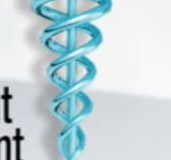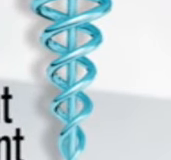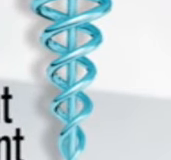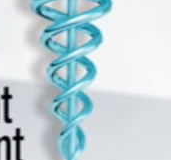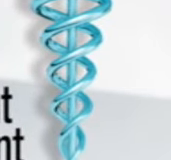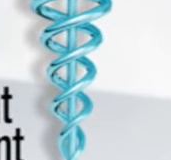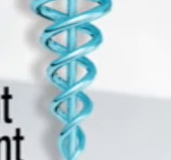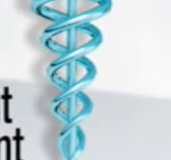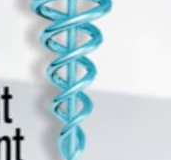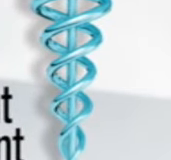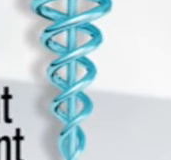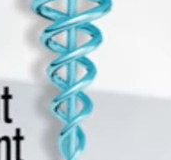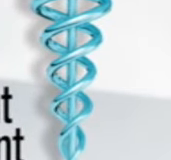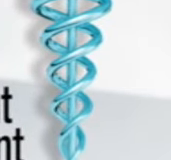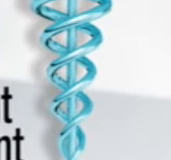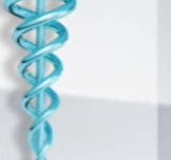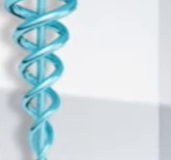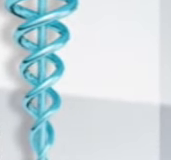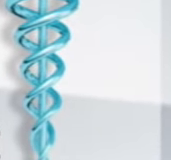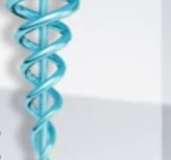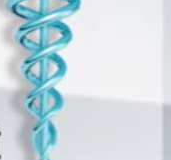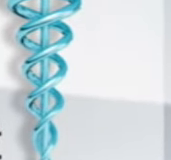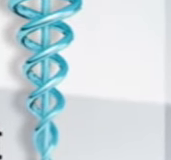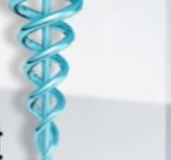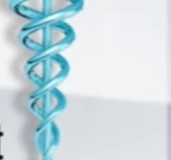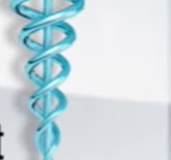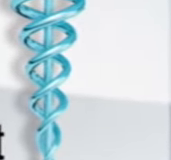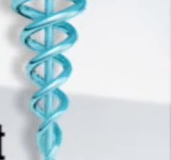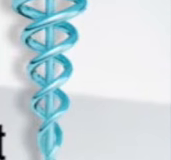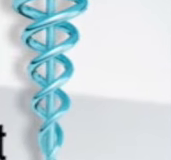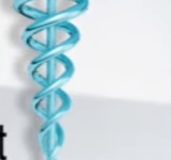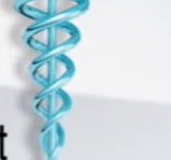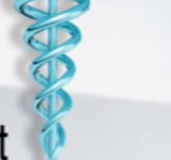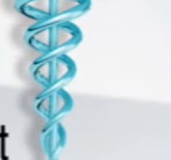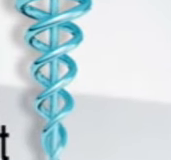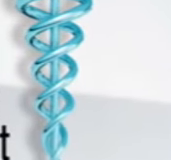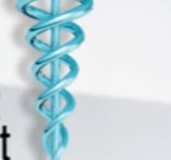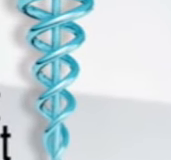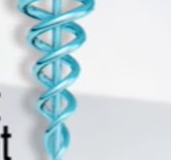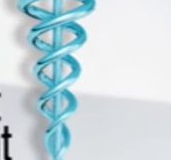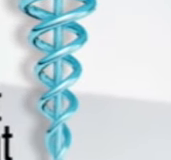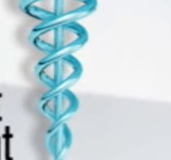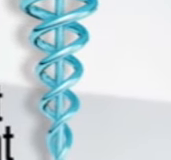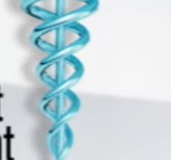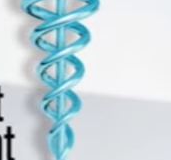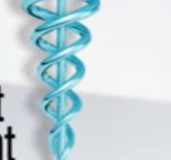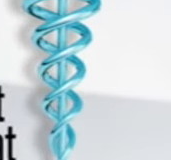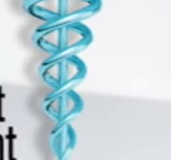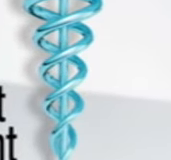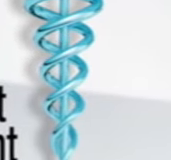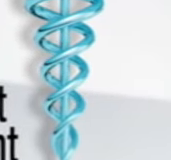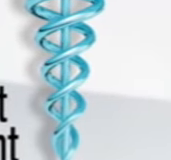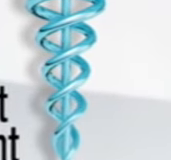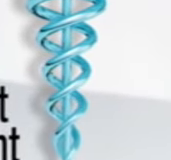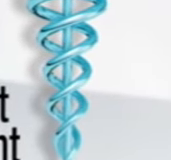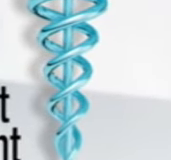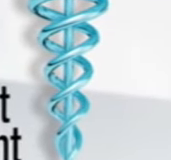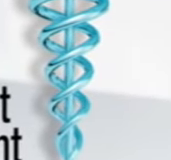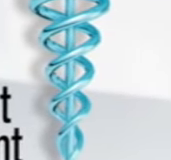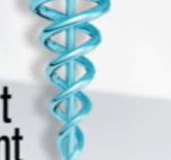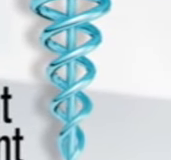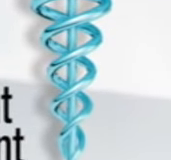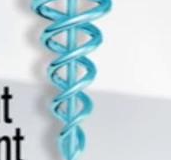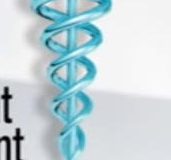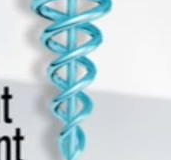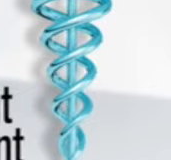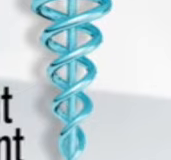or any other health-related field. They must also have an experience of at least 10 years in management of health services, five of